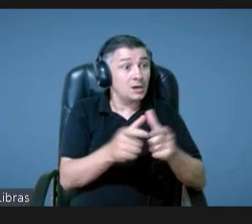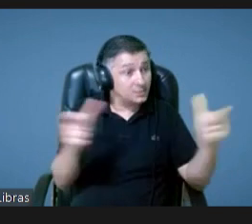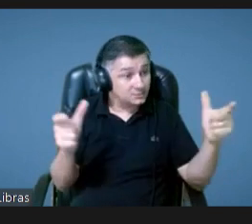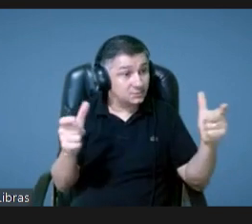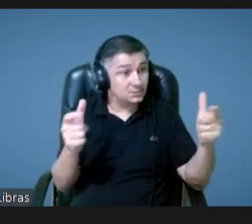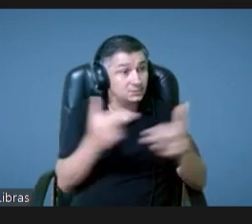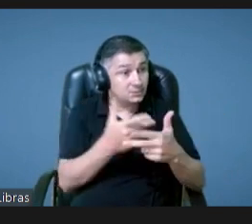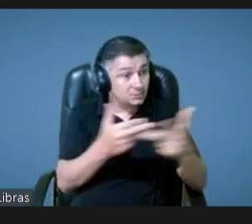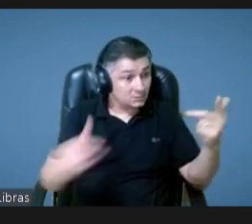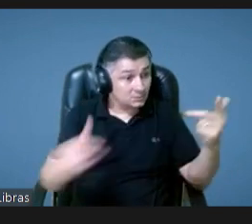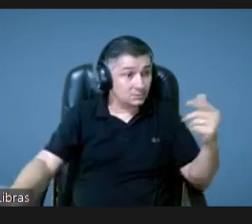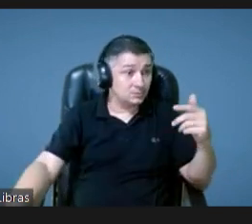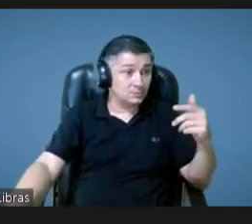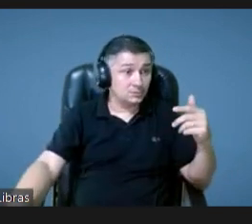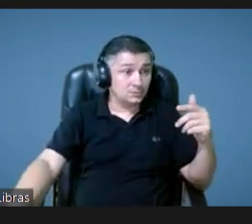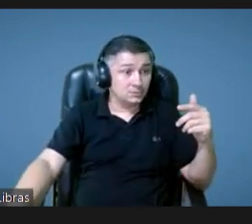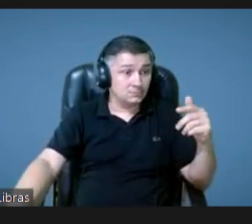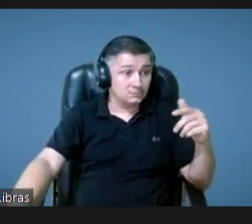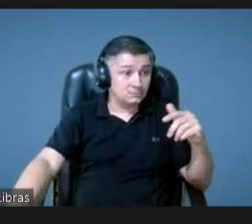to grow